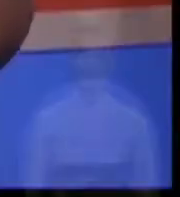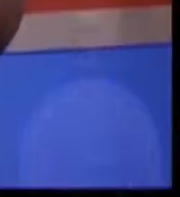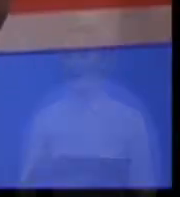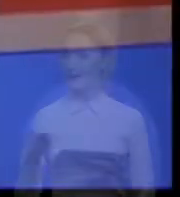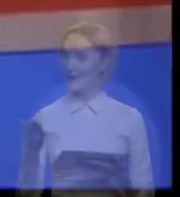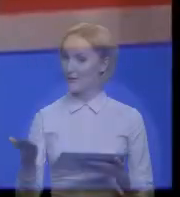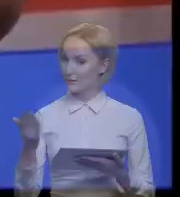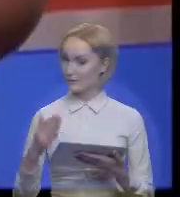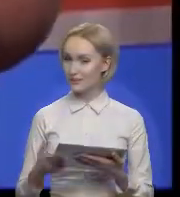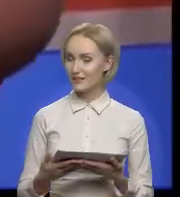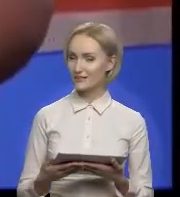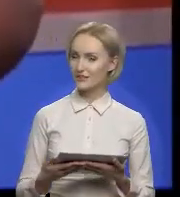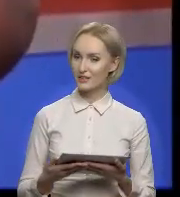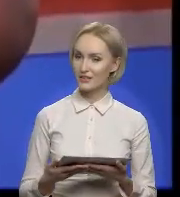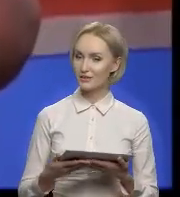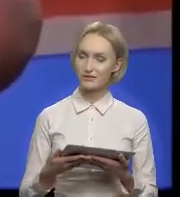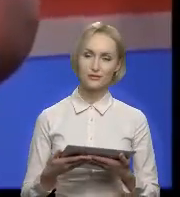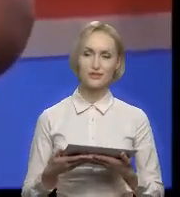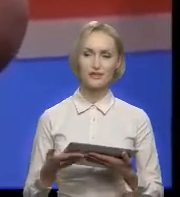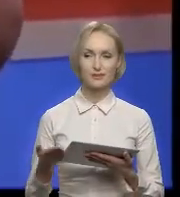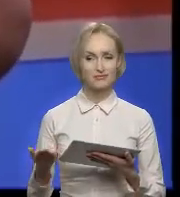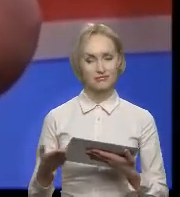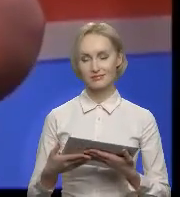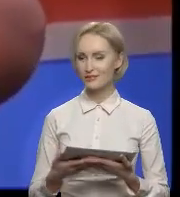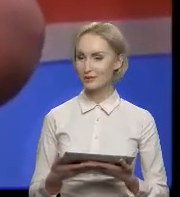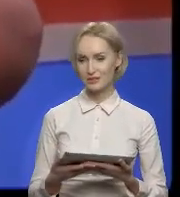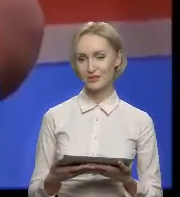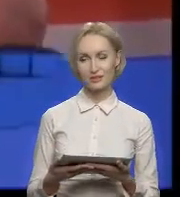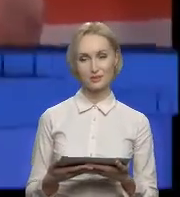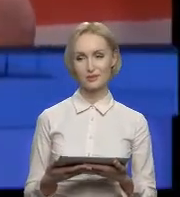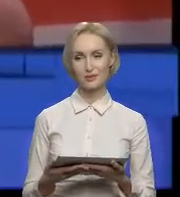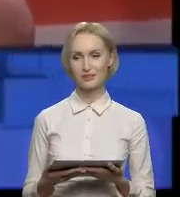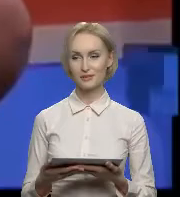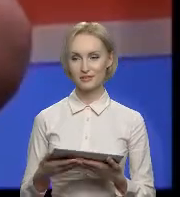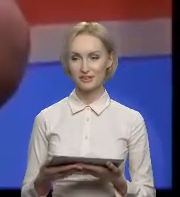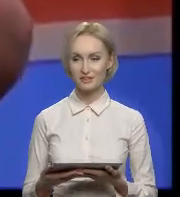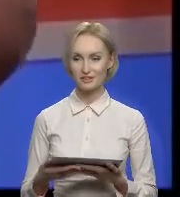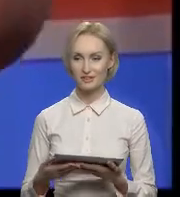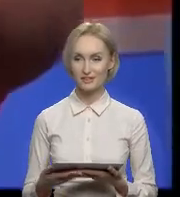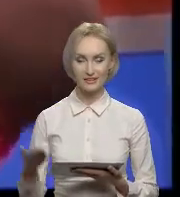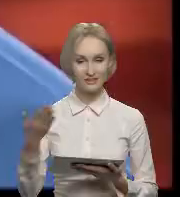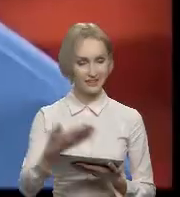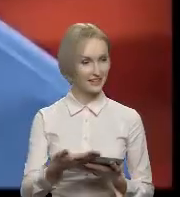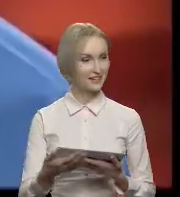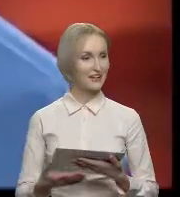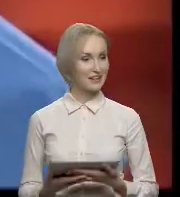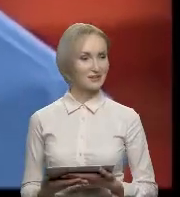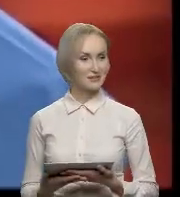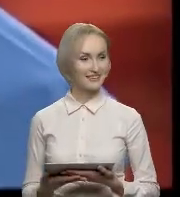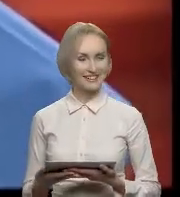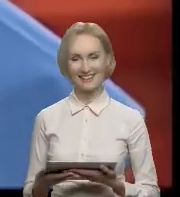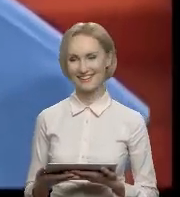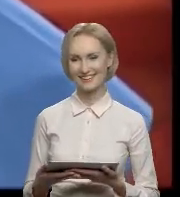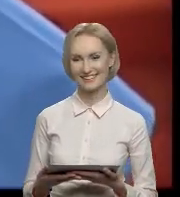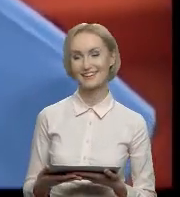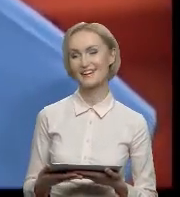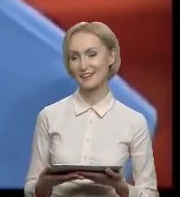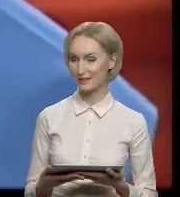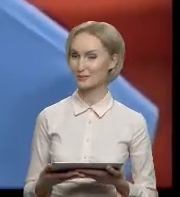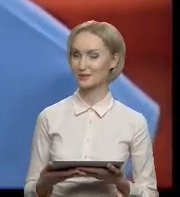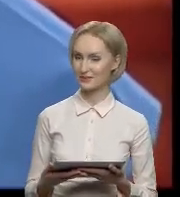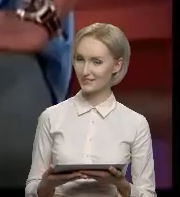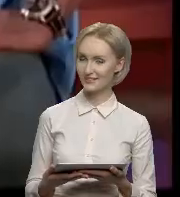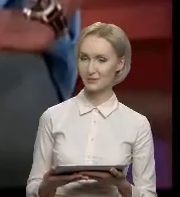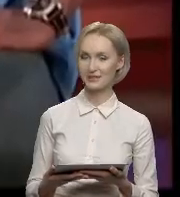on. I don't even tell my brothers what's going on, because they all in the services. I ain't trying to bother them. Your brothers? I got four brothers that really want to get at them. What about mom? What about